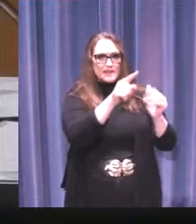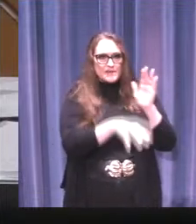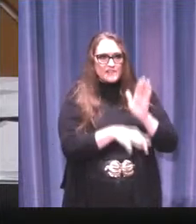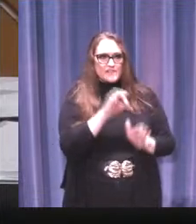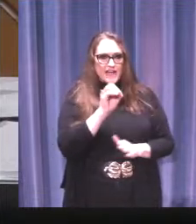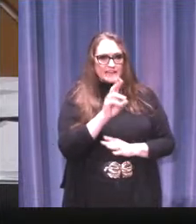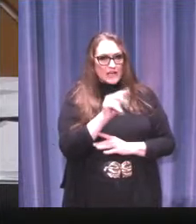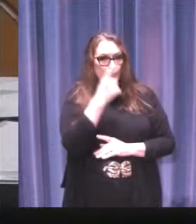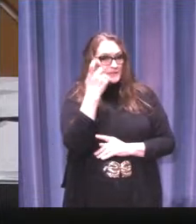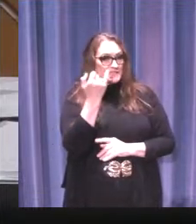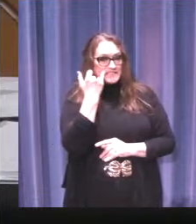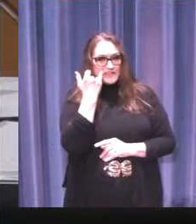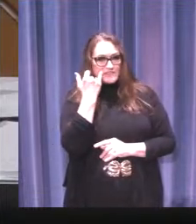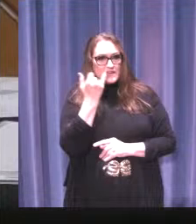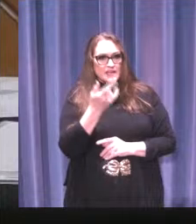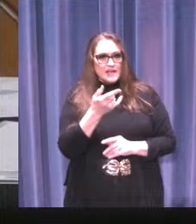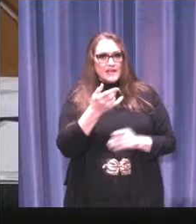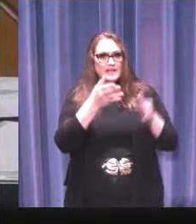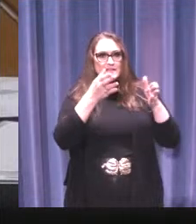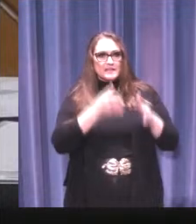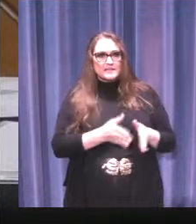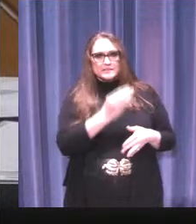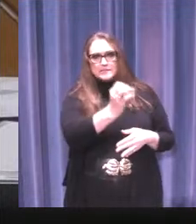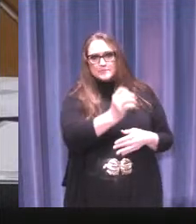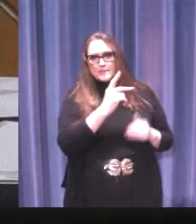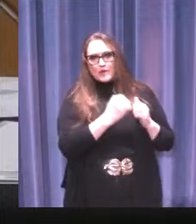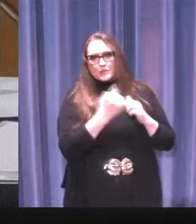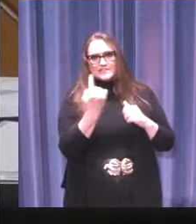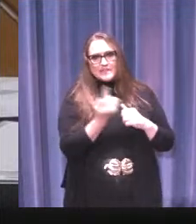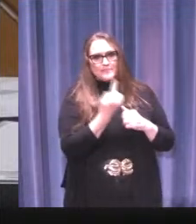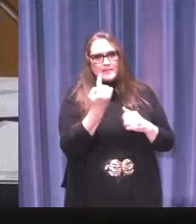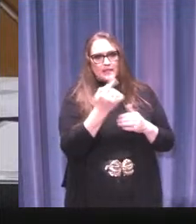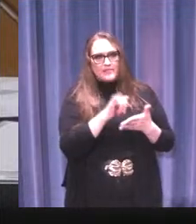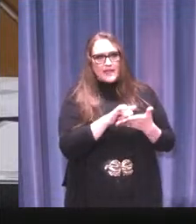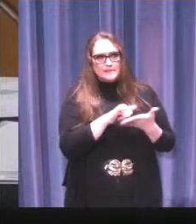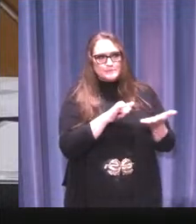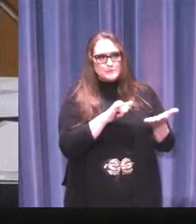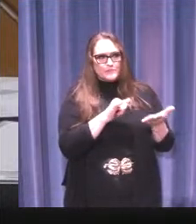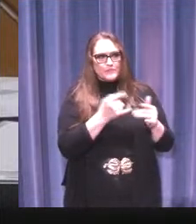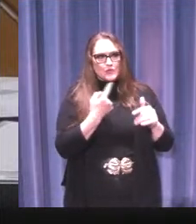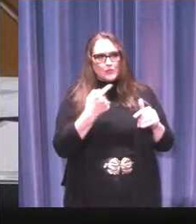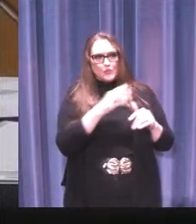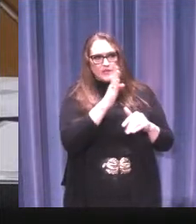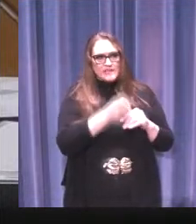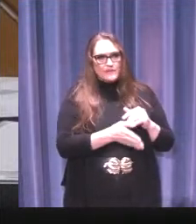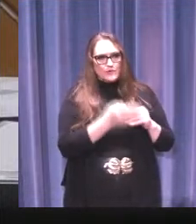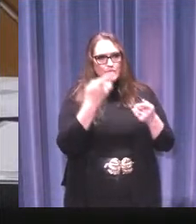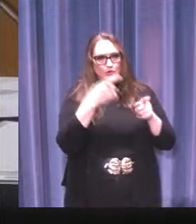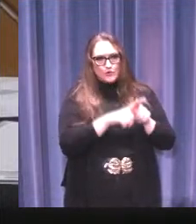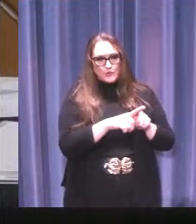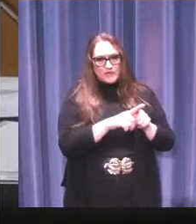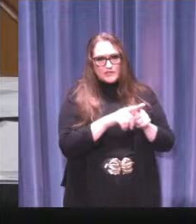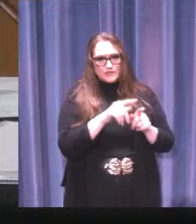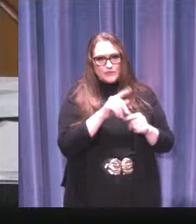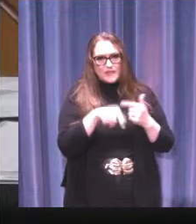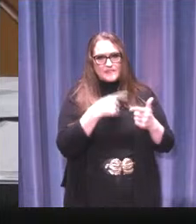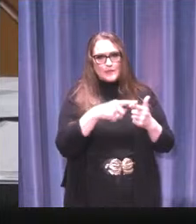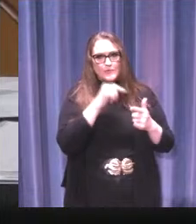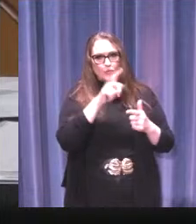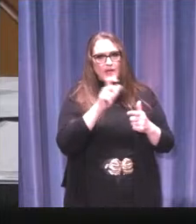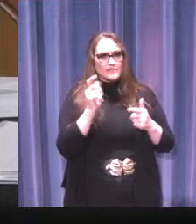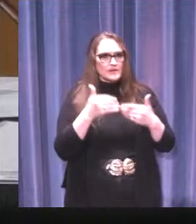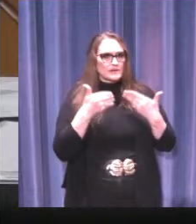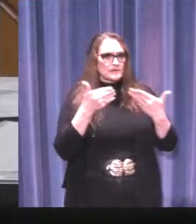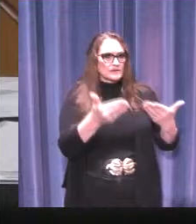out? Because if the candidate comes back with something that we could never agree to, then we don't have to go any